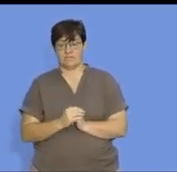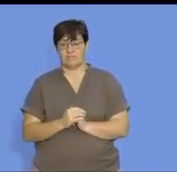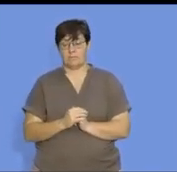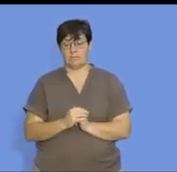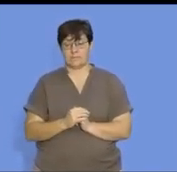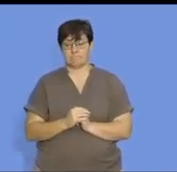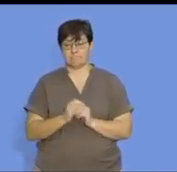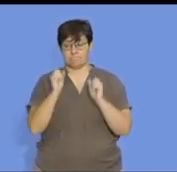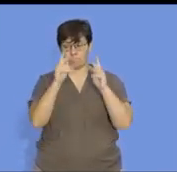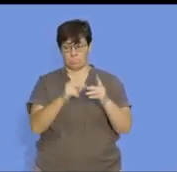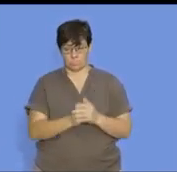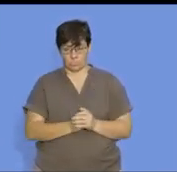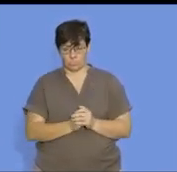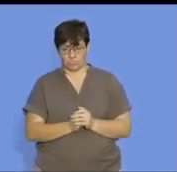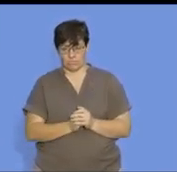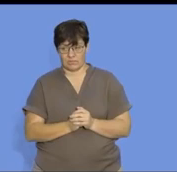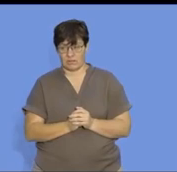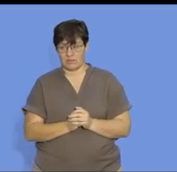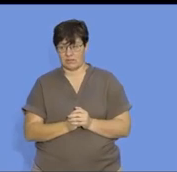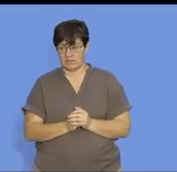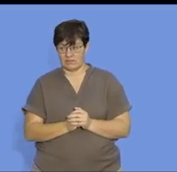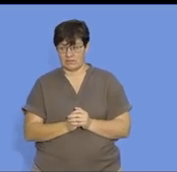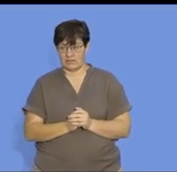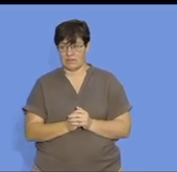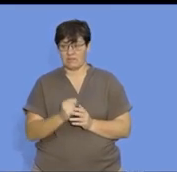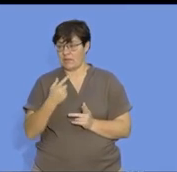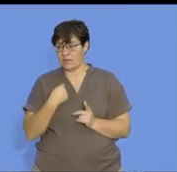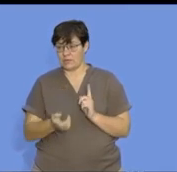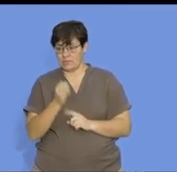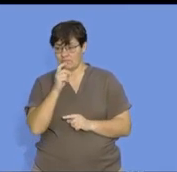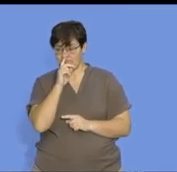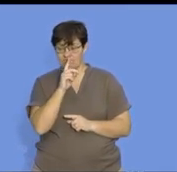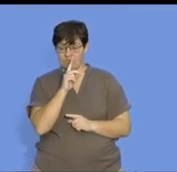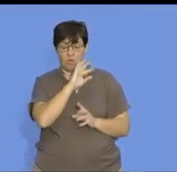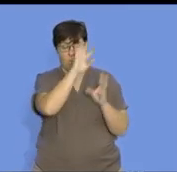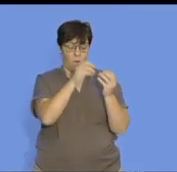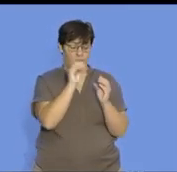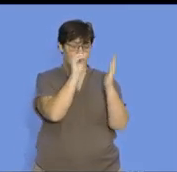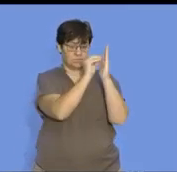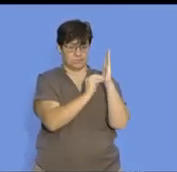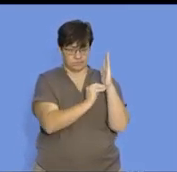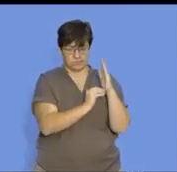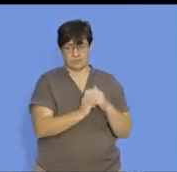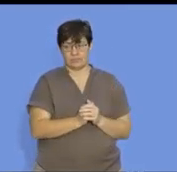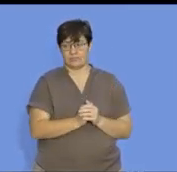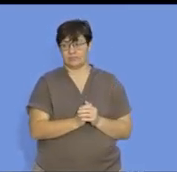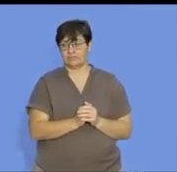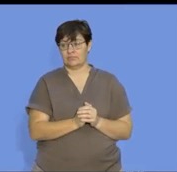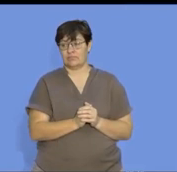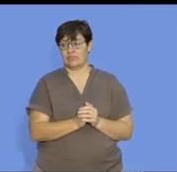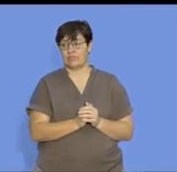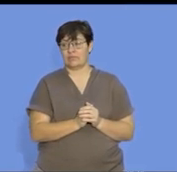Okay, this is fun maths. So let's do this, all the little bits and pieces for this one. So we've got